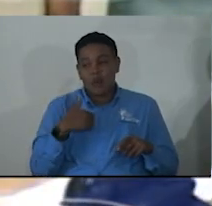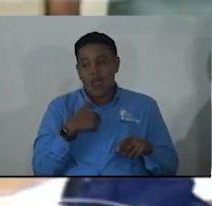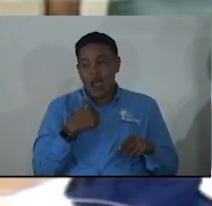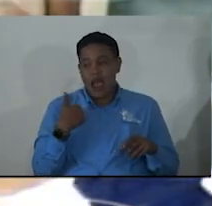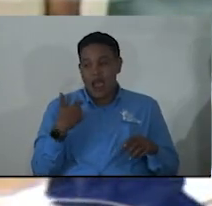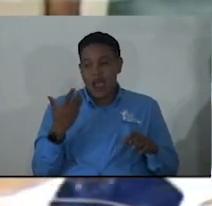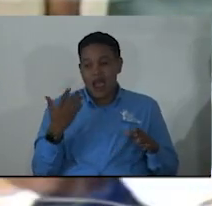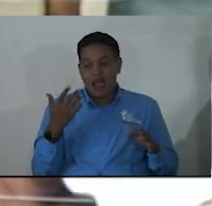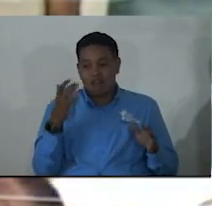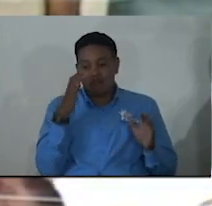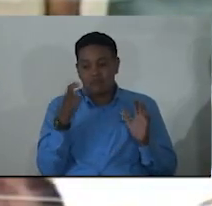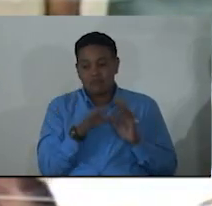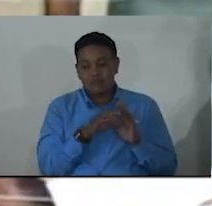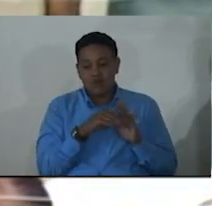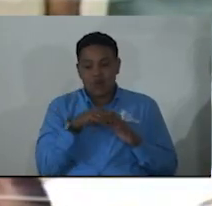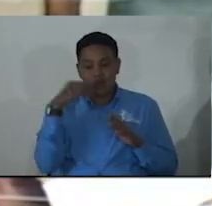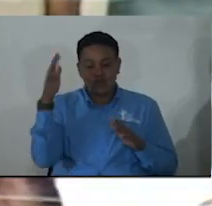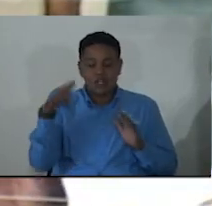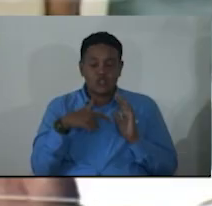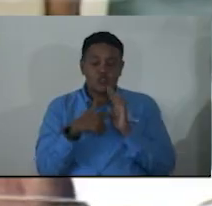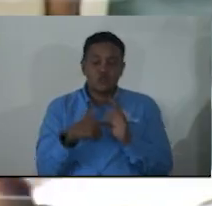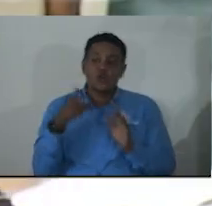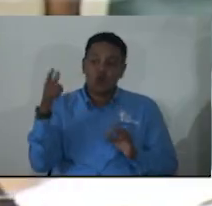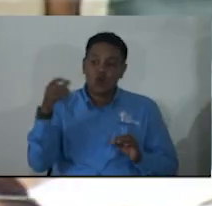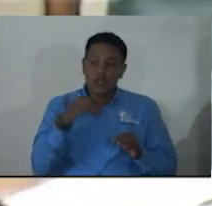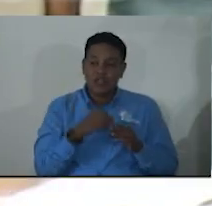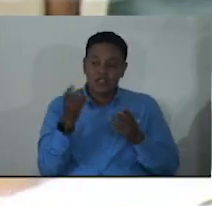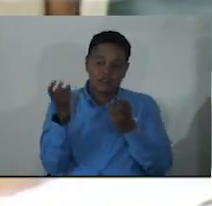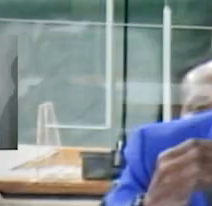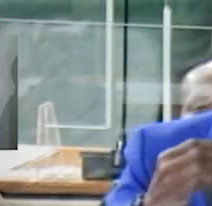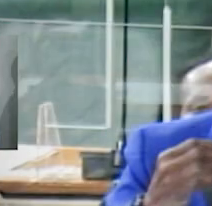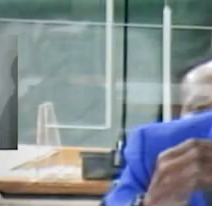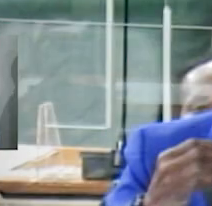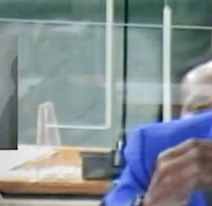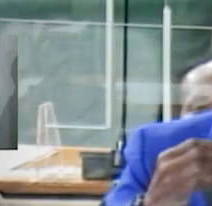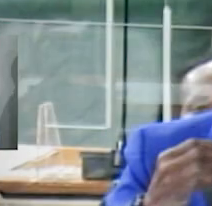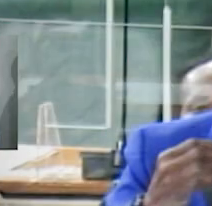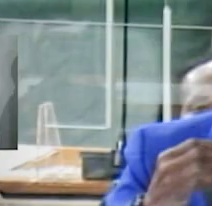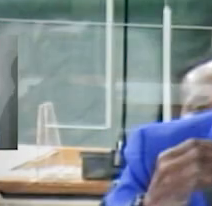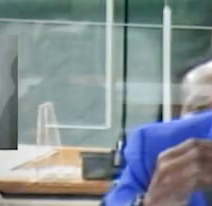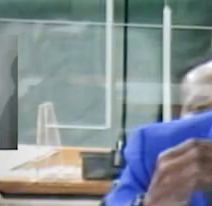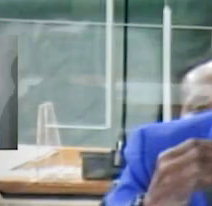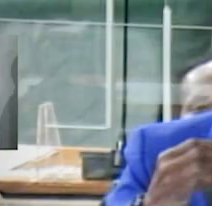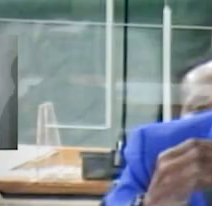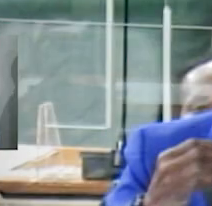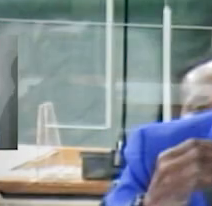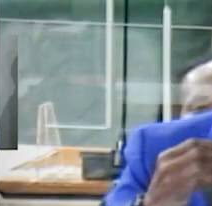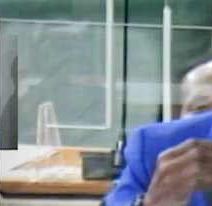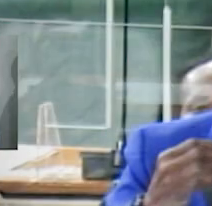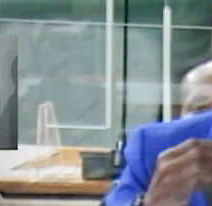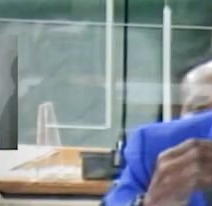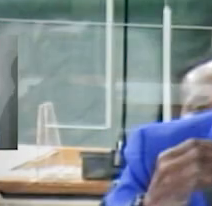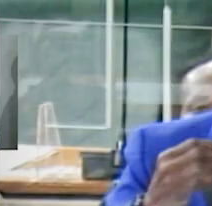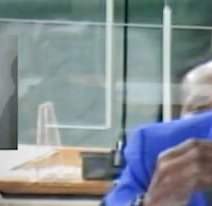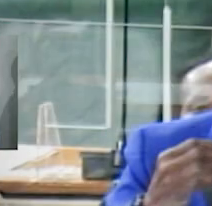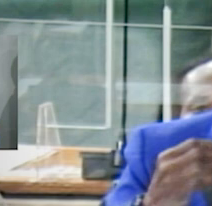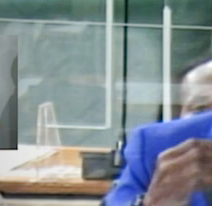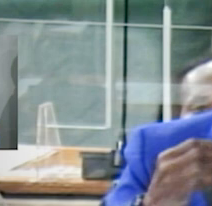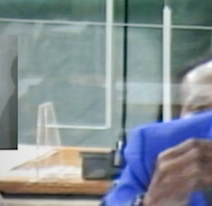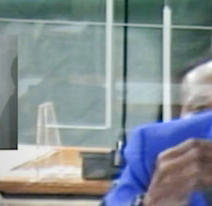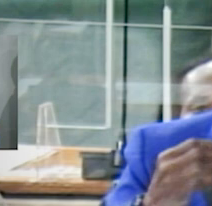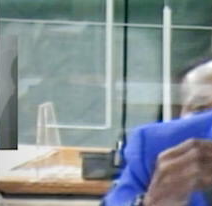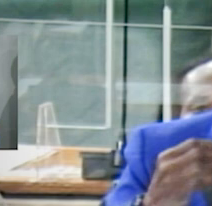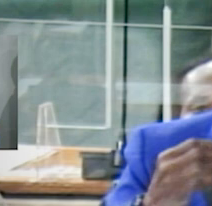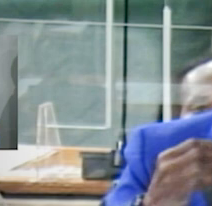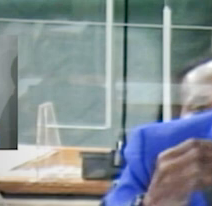to include sanctions for psychological and emotional abuse. Minister Olivia Grange, who also manages the entertainment portfolio,